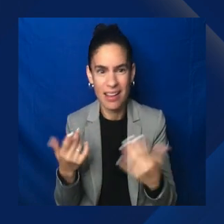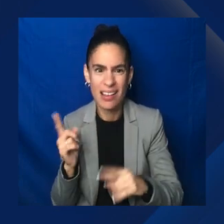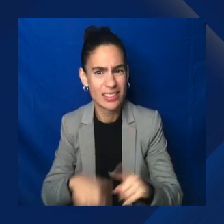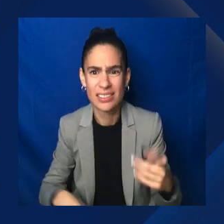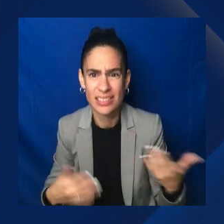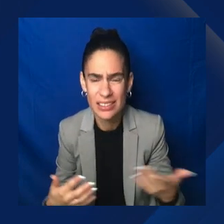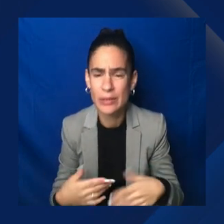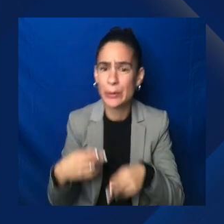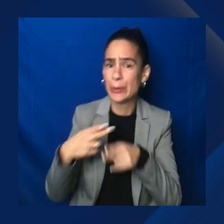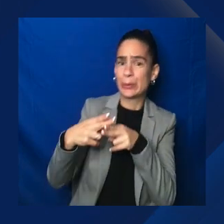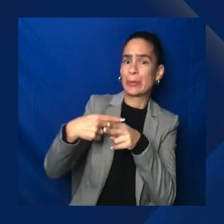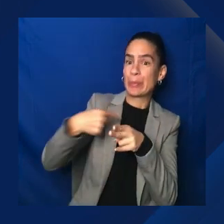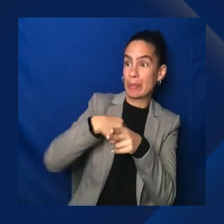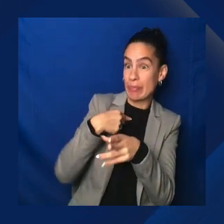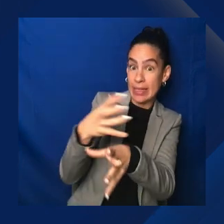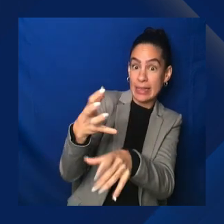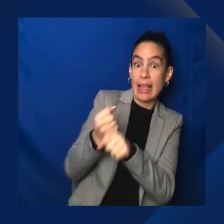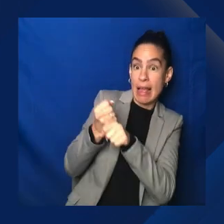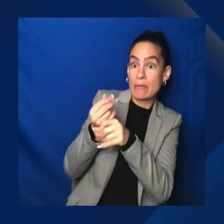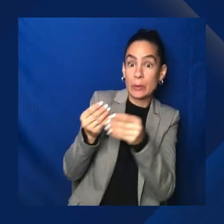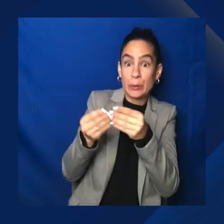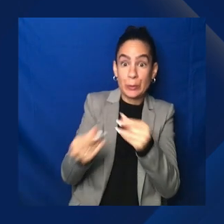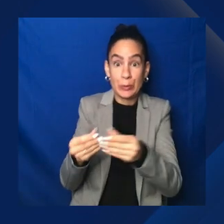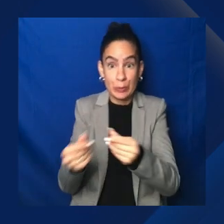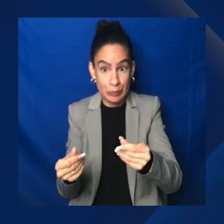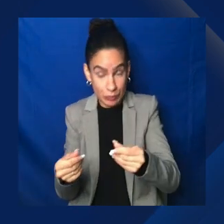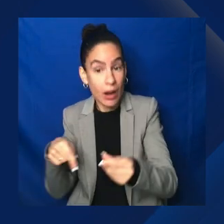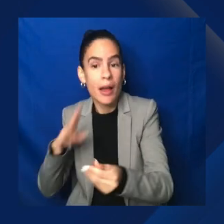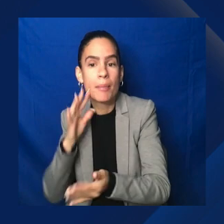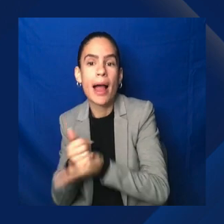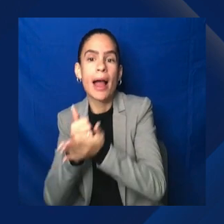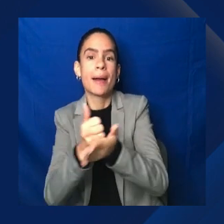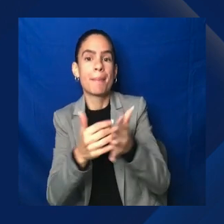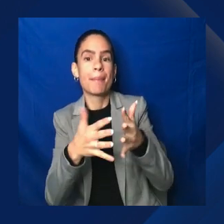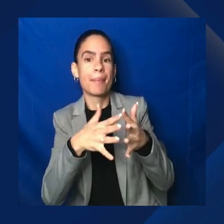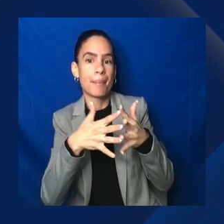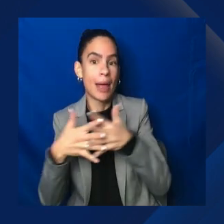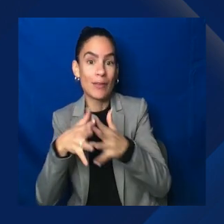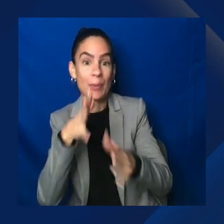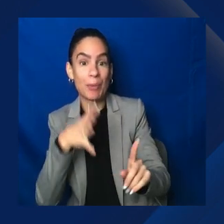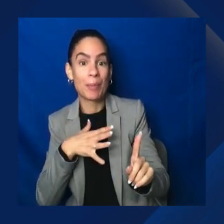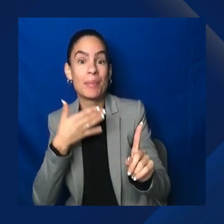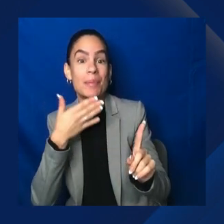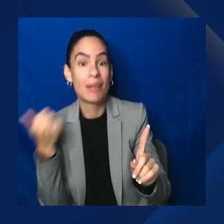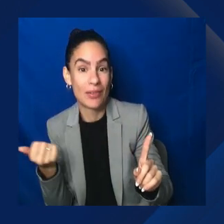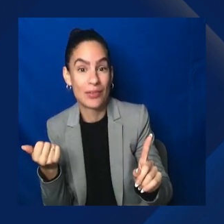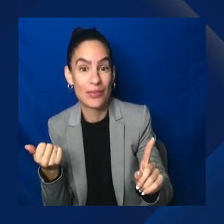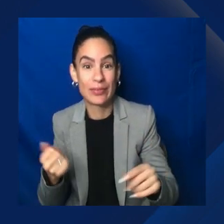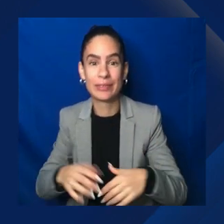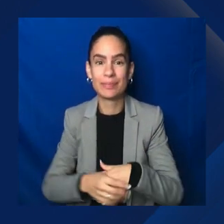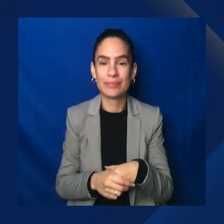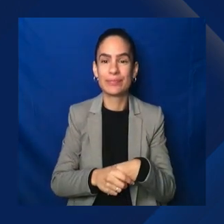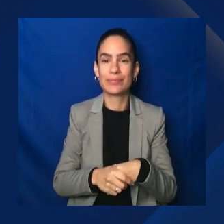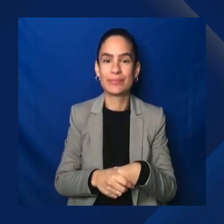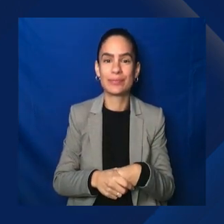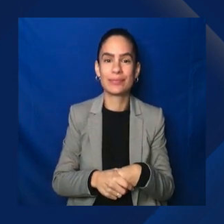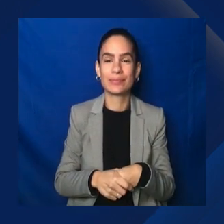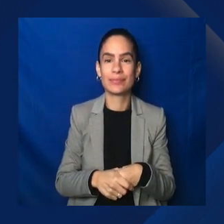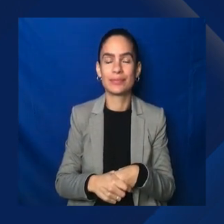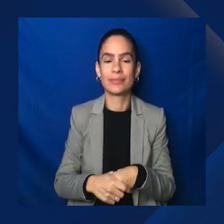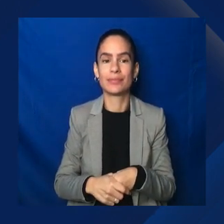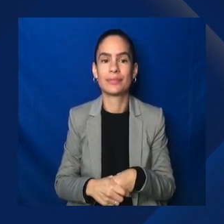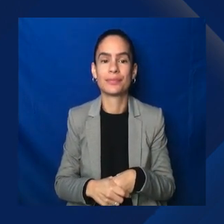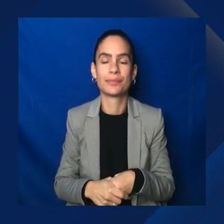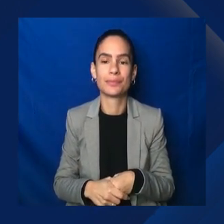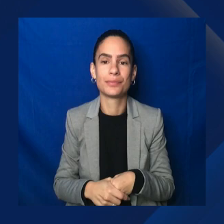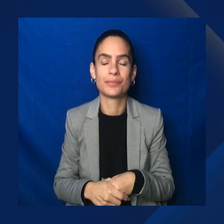helping American women, the better. Amen. Amen. Charles, you are, I look at you also